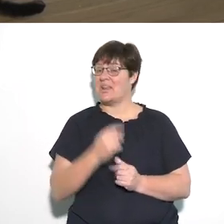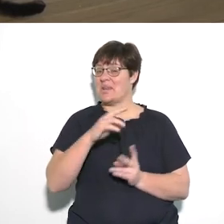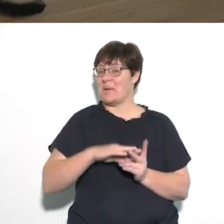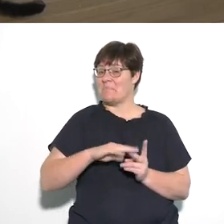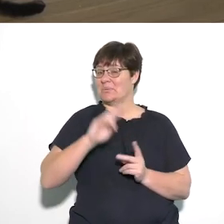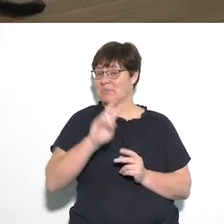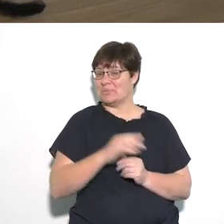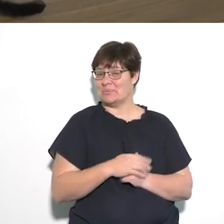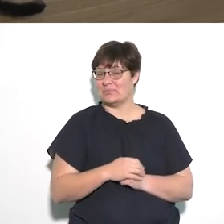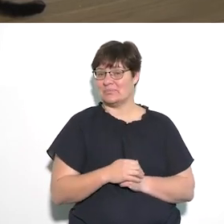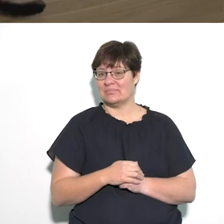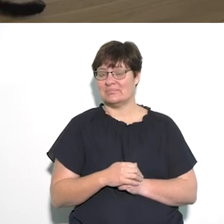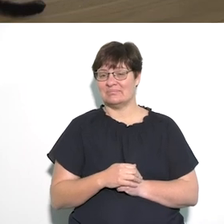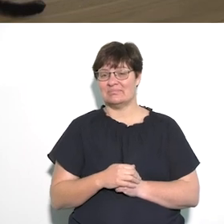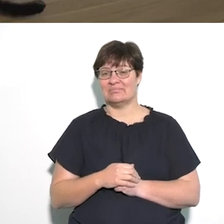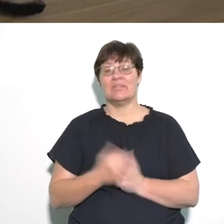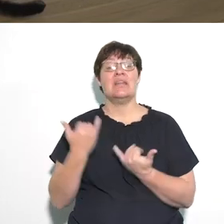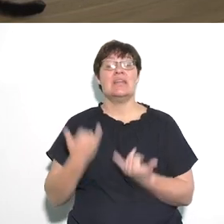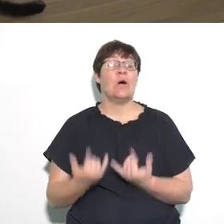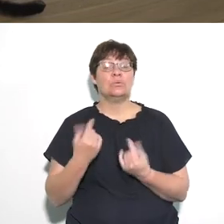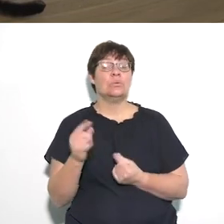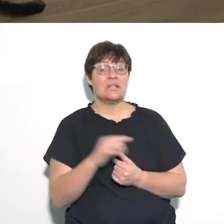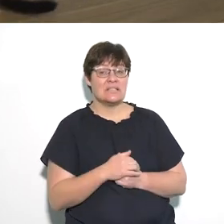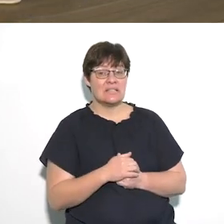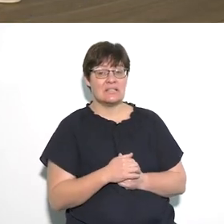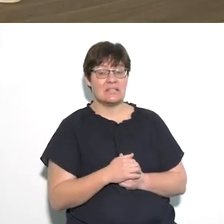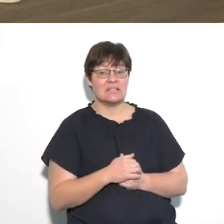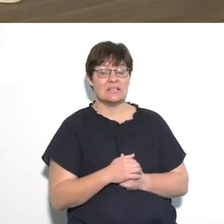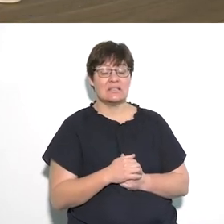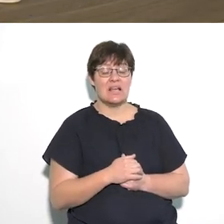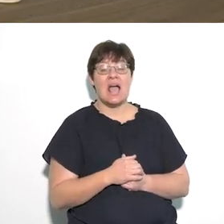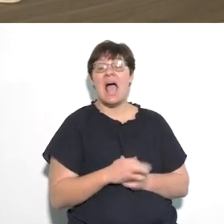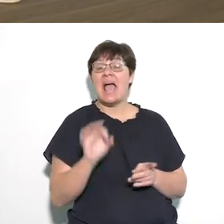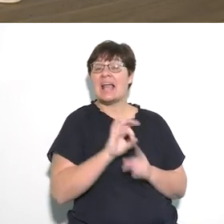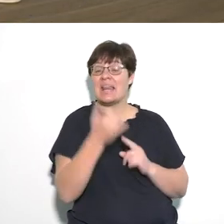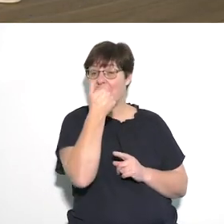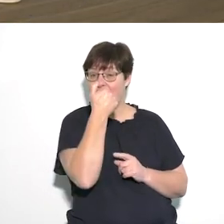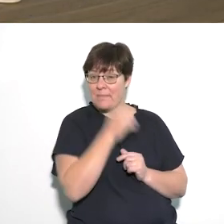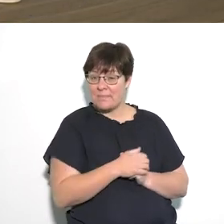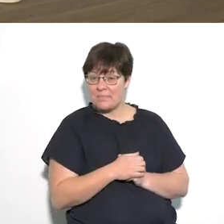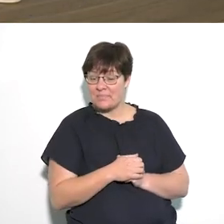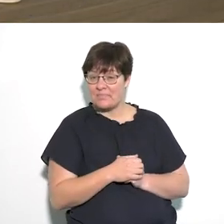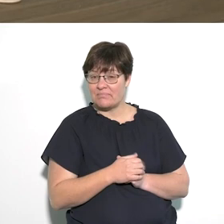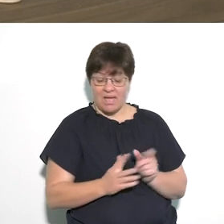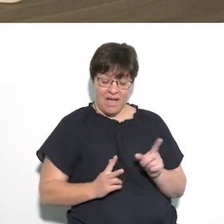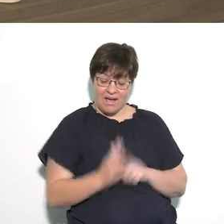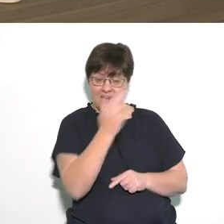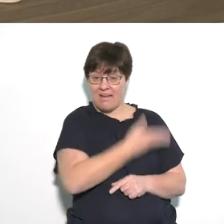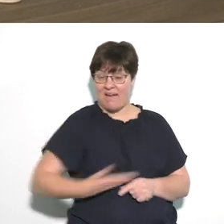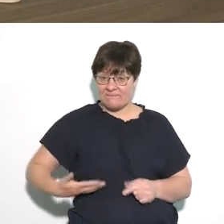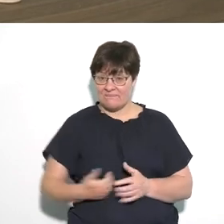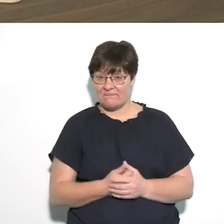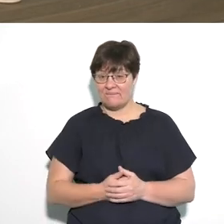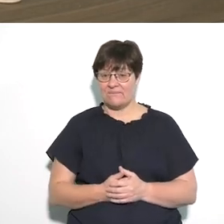wing number two. Then what I want to do is I want to take my pipe cleaner. And with my pipe cleaner, I'm going to cut